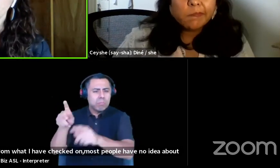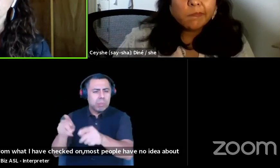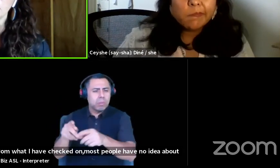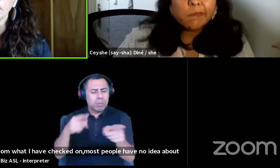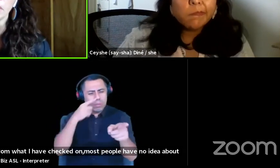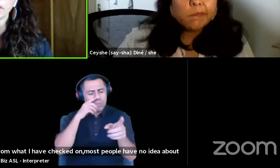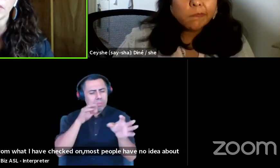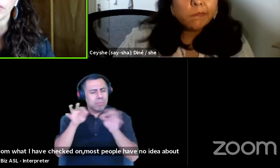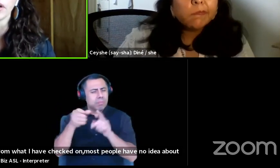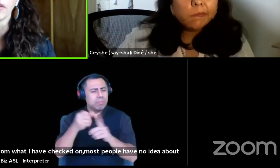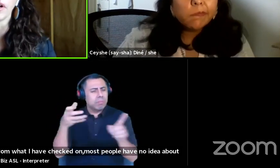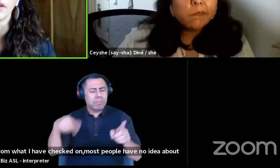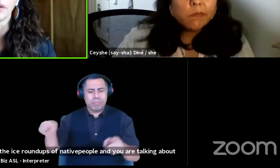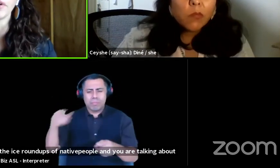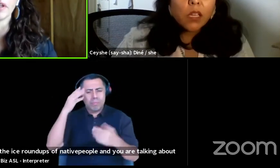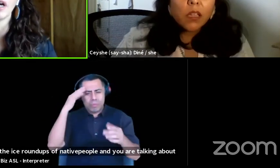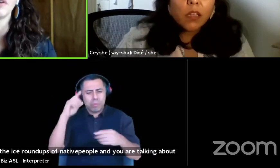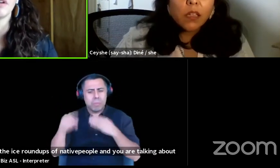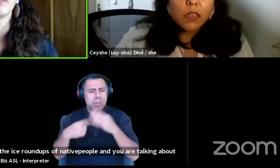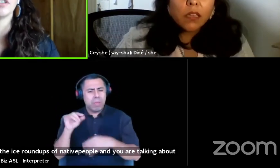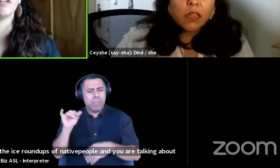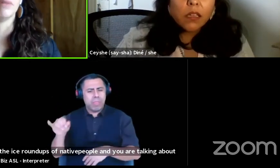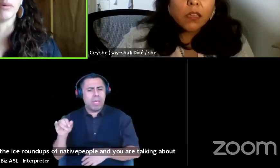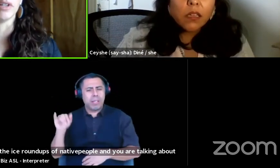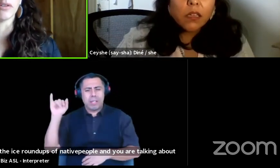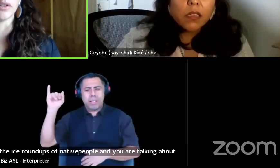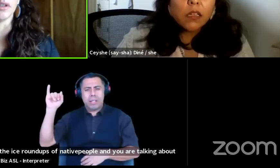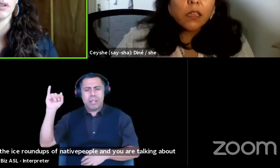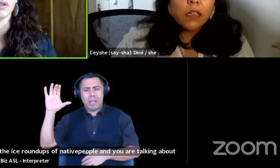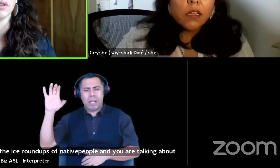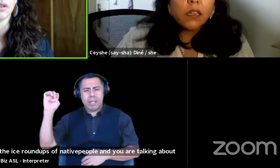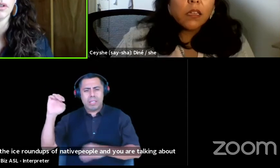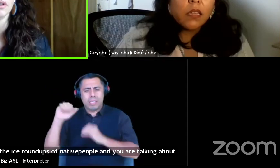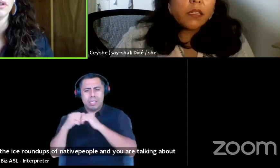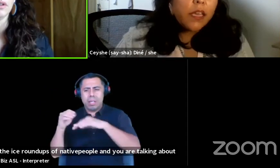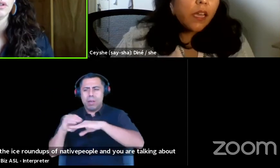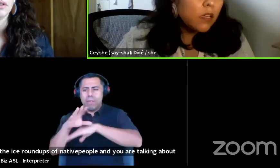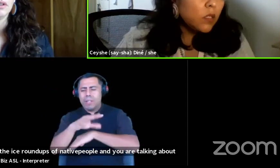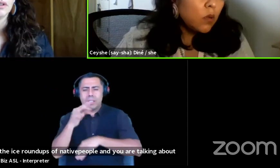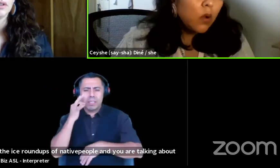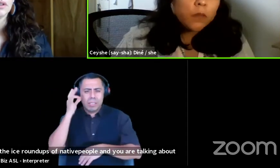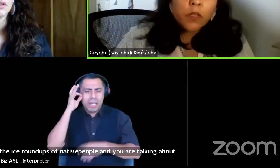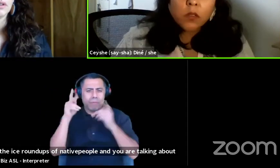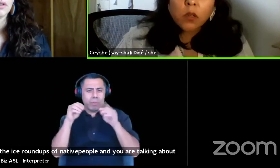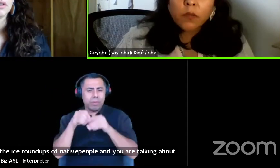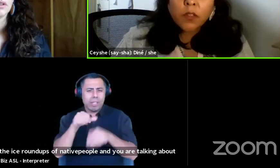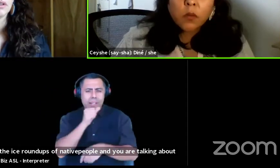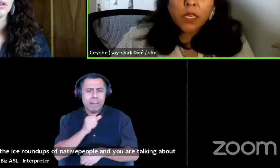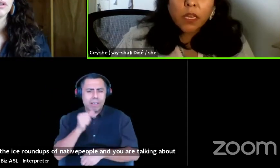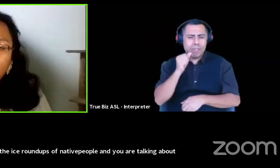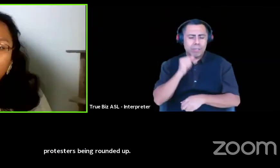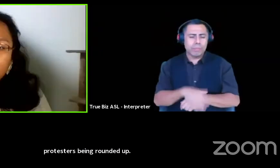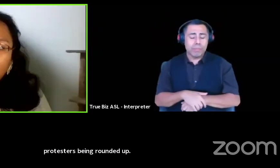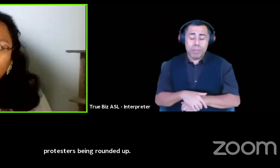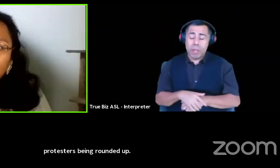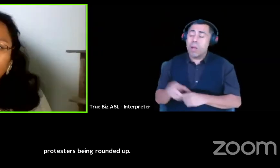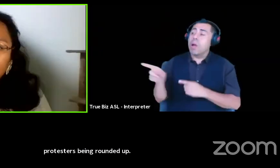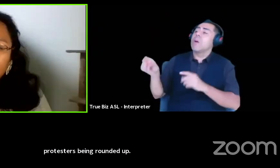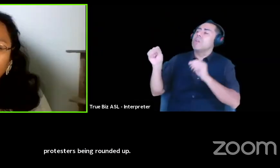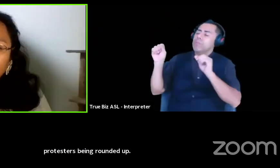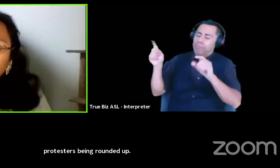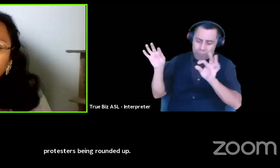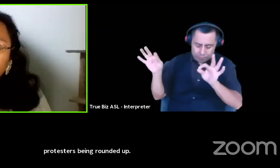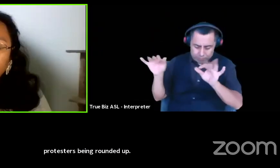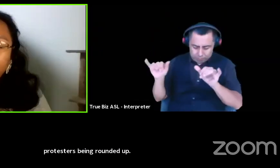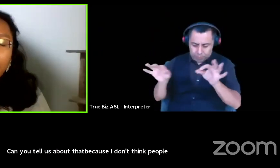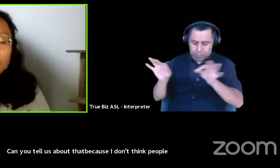think pretty much anybody is aware of how that affects Native people in Arizona. Yeah, so over the weekend,